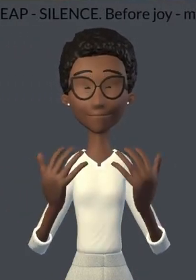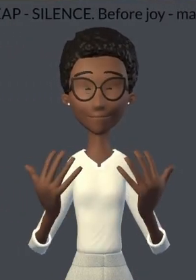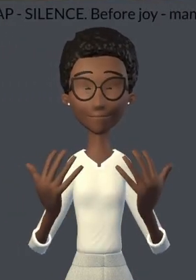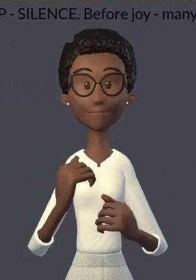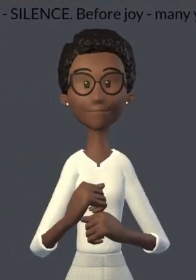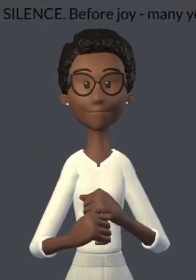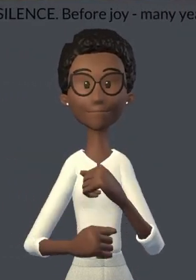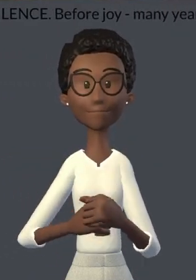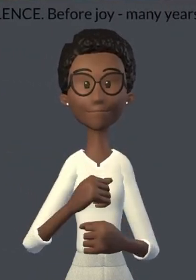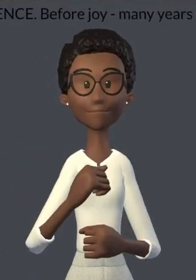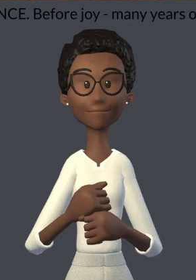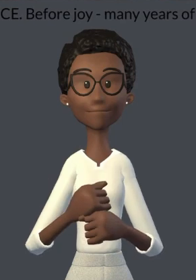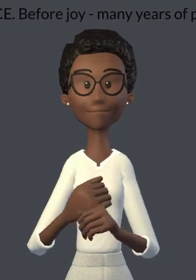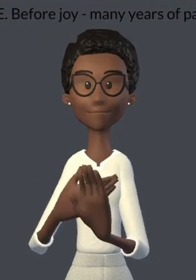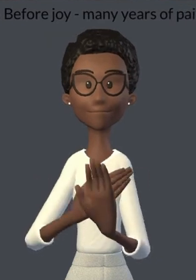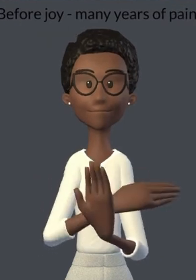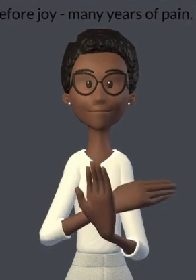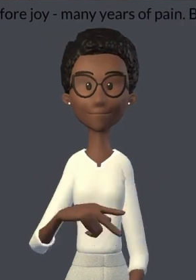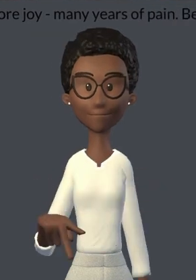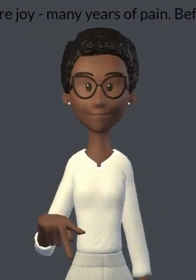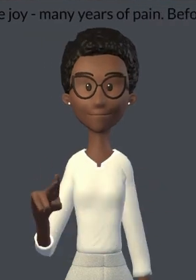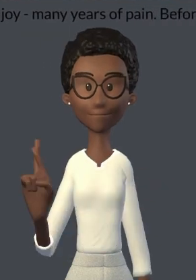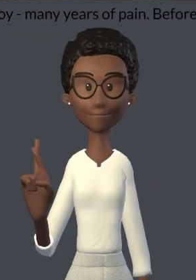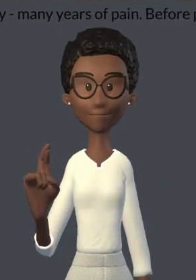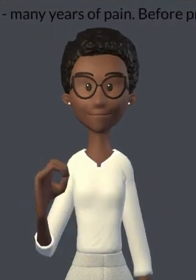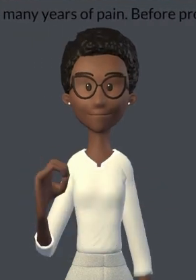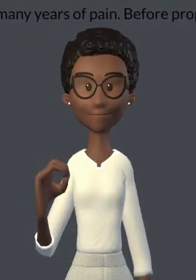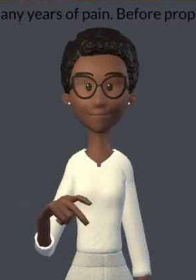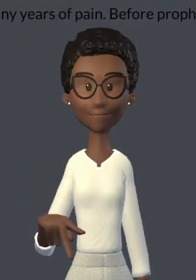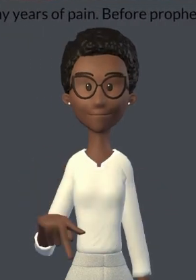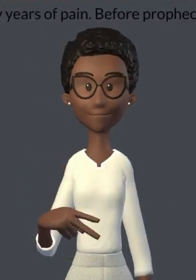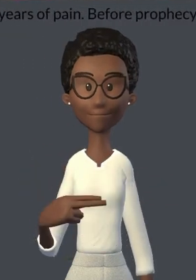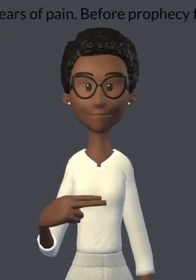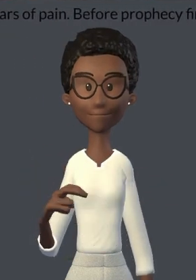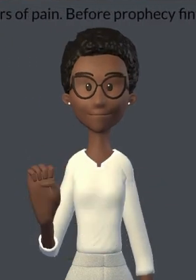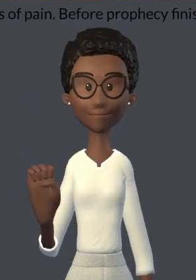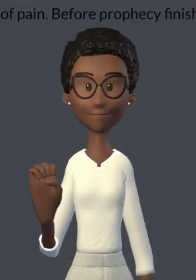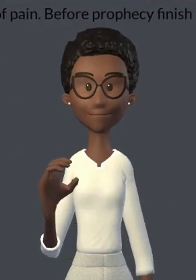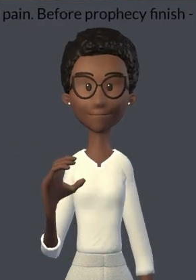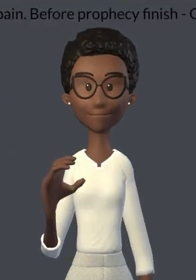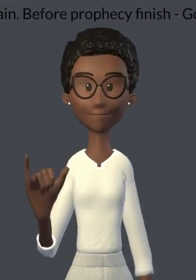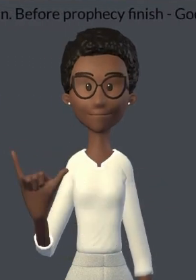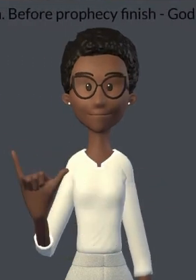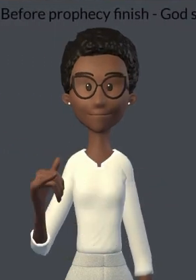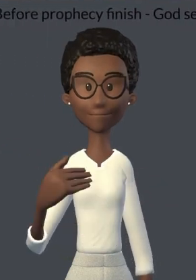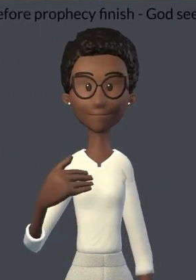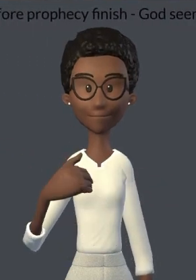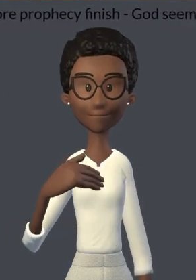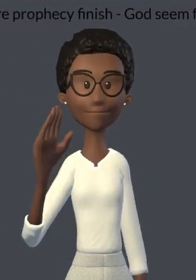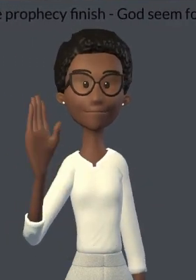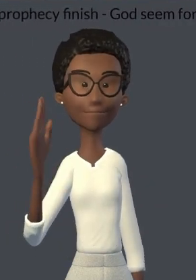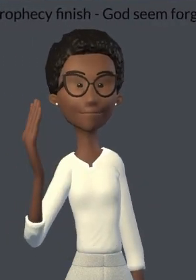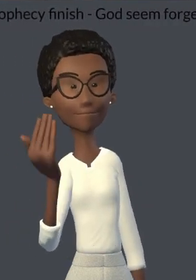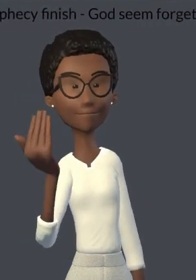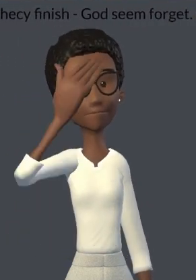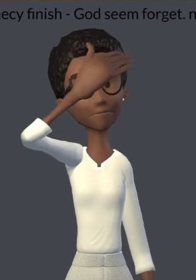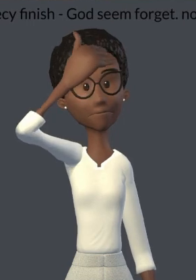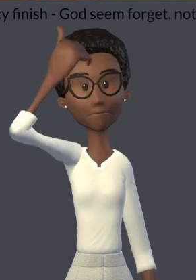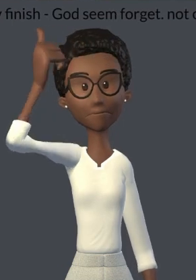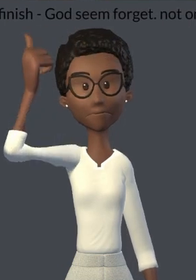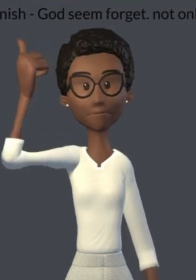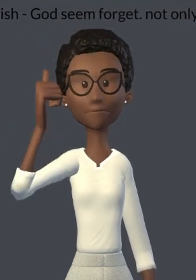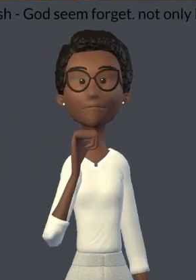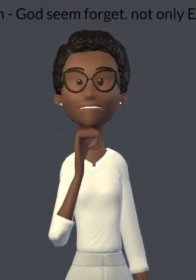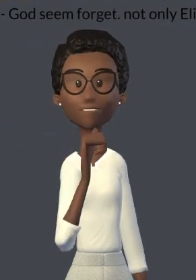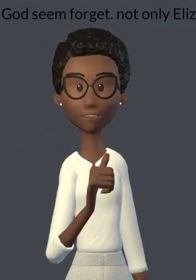Before the leap, there was silence. Before joy, there was the ache of decades. Before the prophetic fulfillment, there was